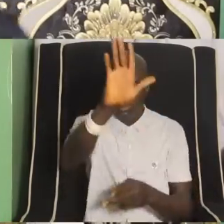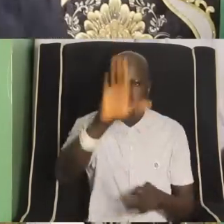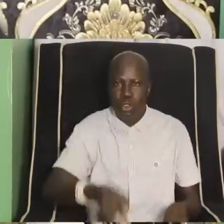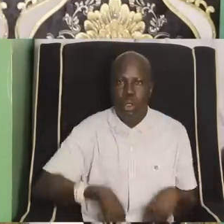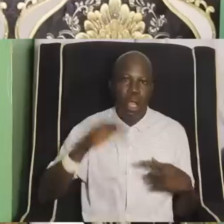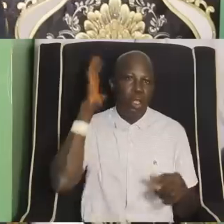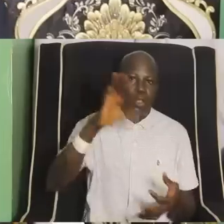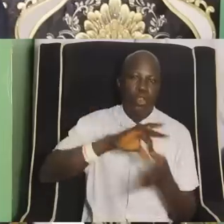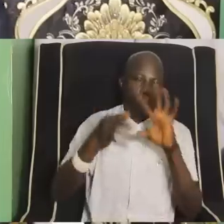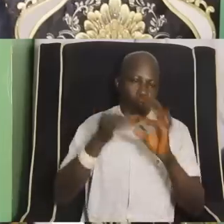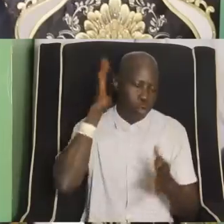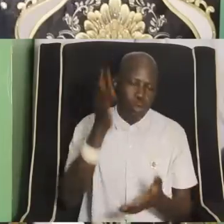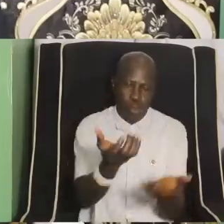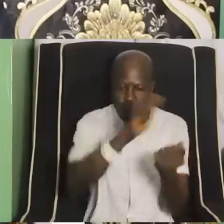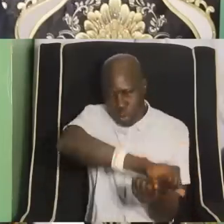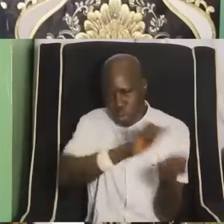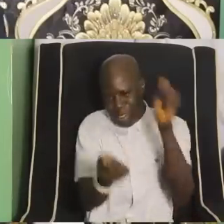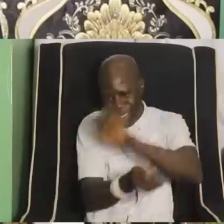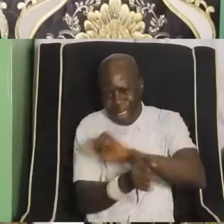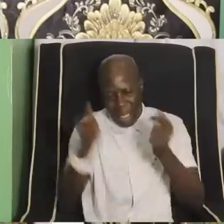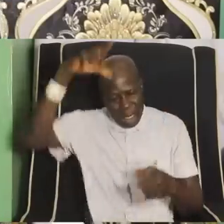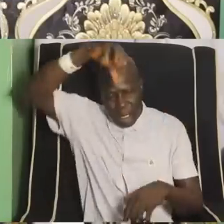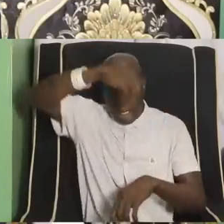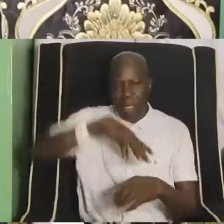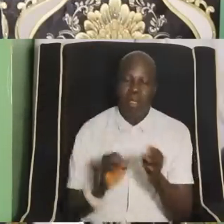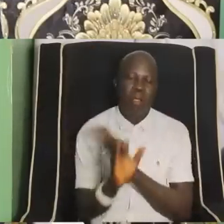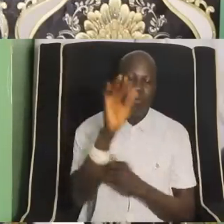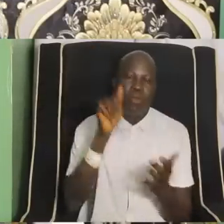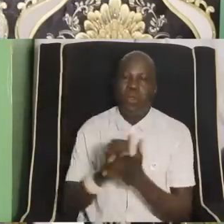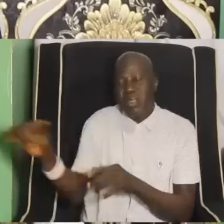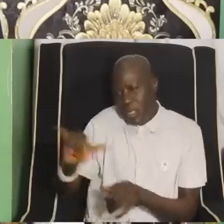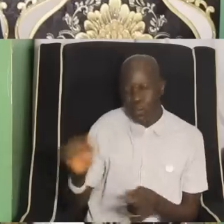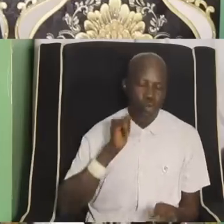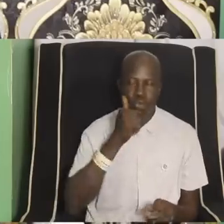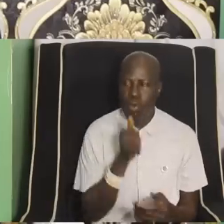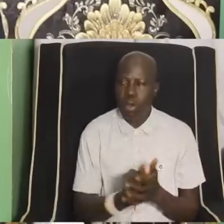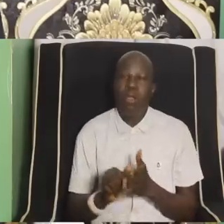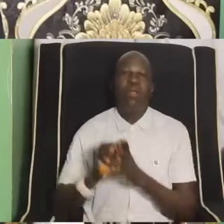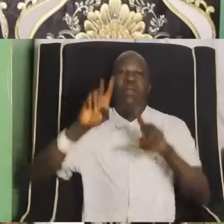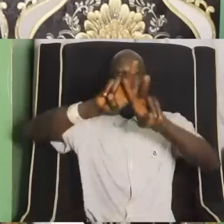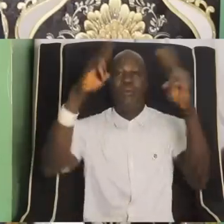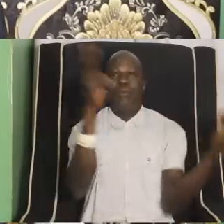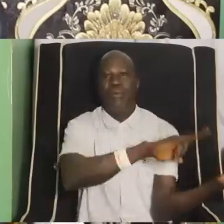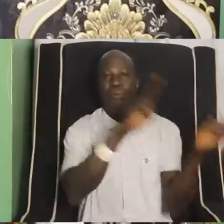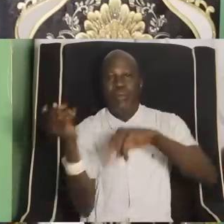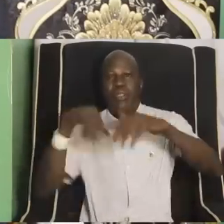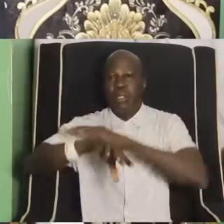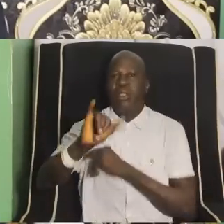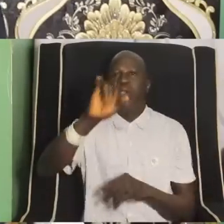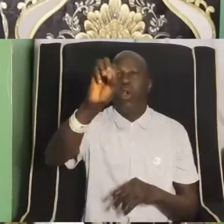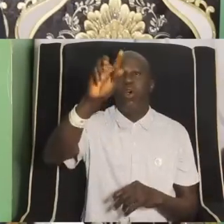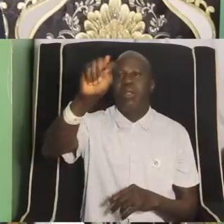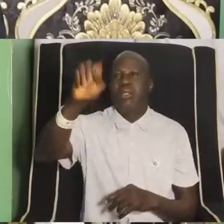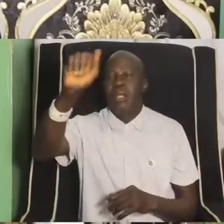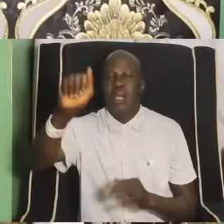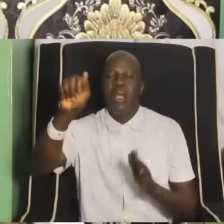fẹ yi pada. Want to change by the grace of God. That same tomorrow. So there will be a vigil at